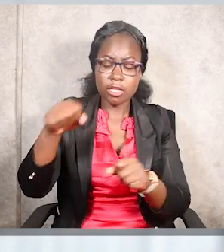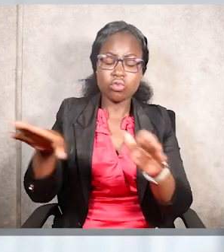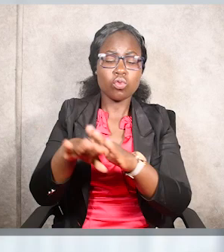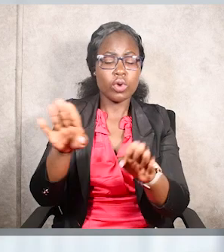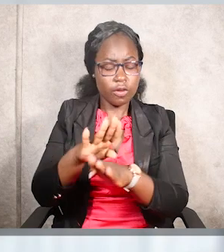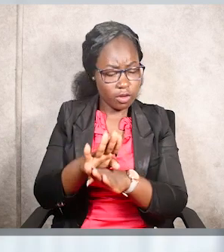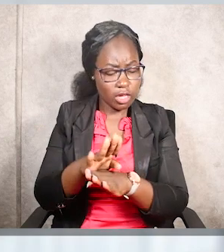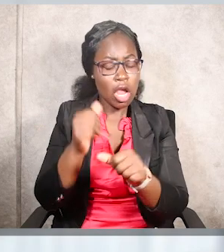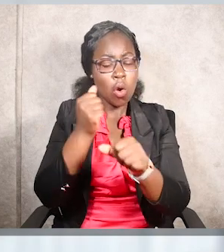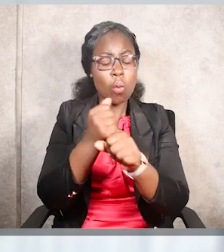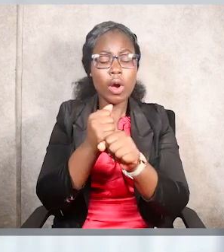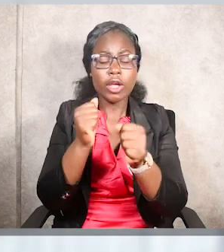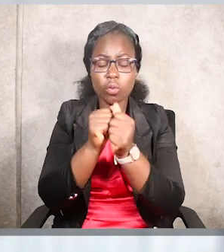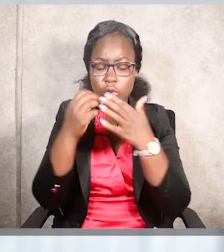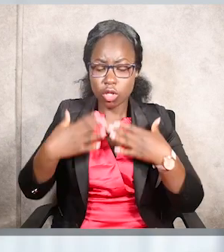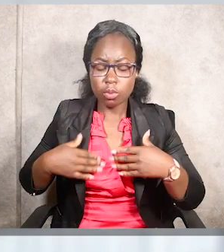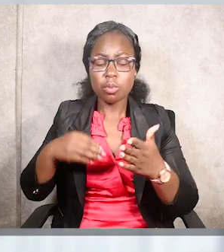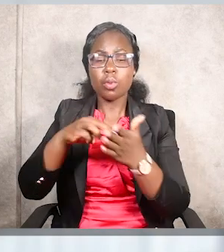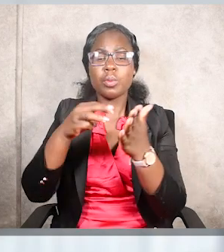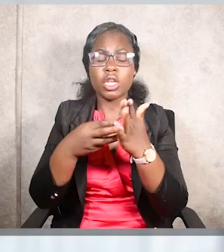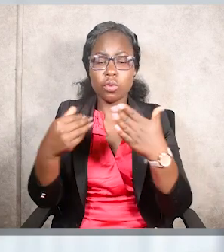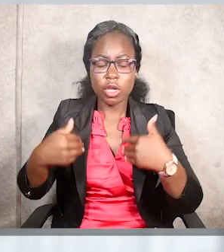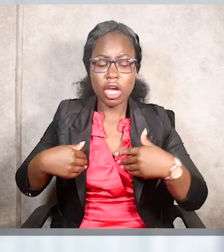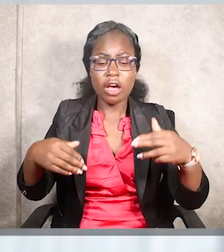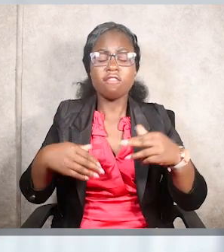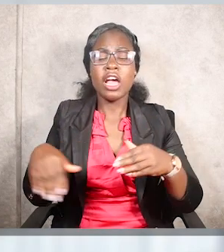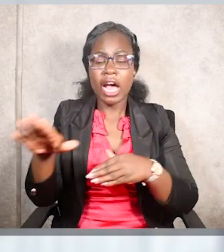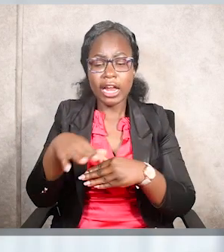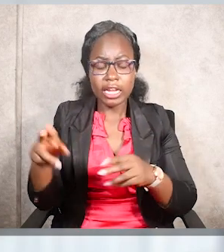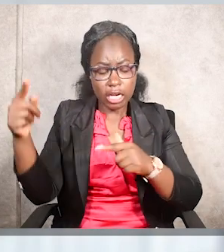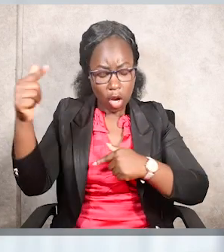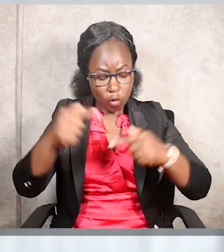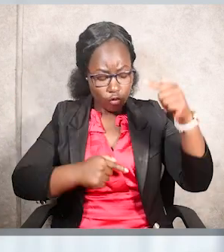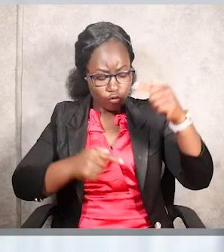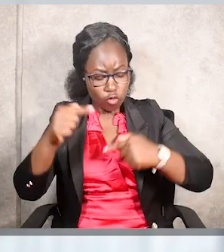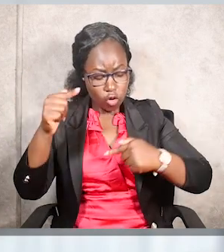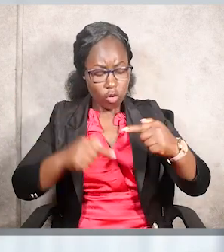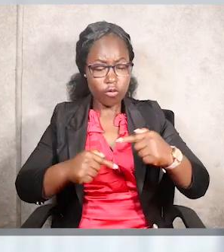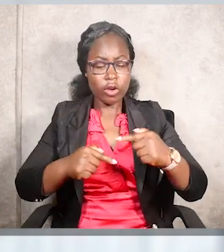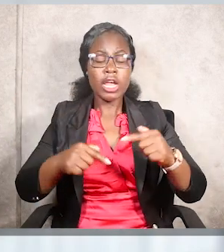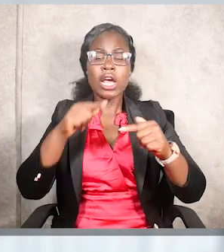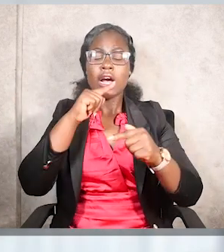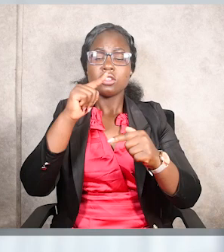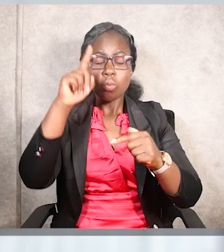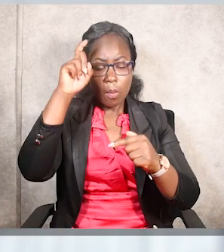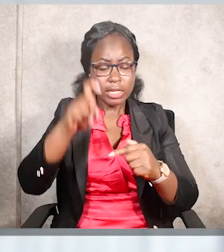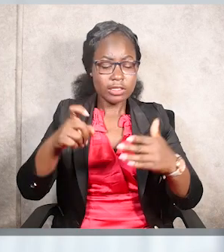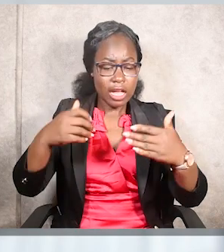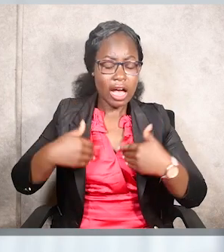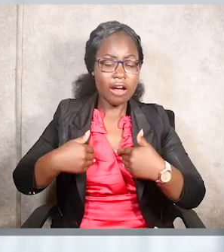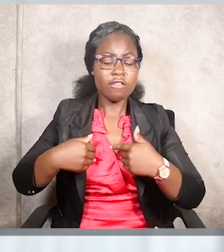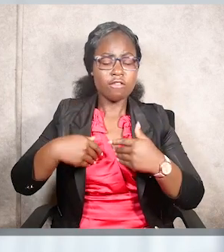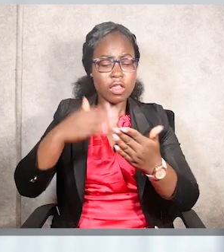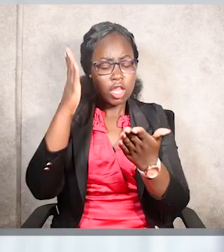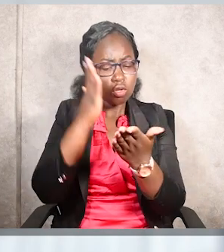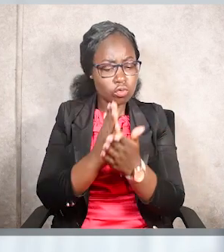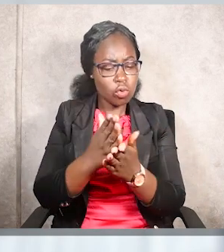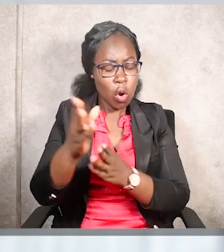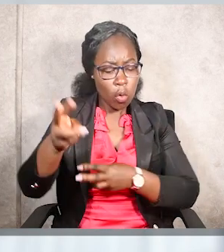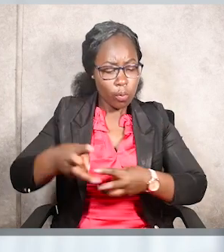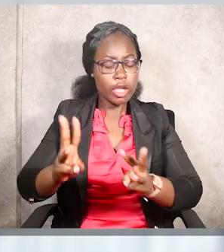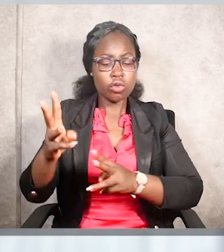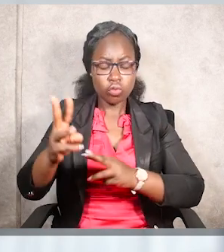again, working with people means that there's always room for conflicts, and you have to have the right strategies to manage those conflicts as a